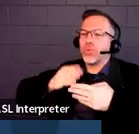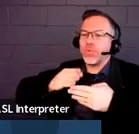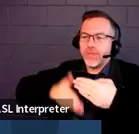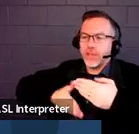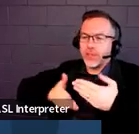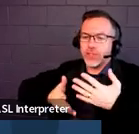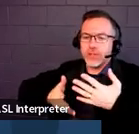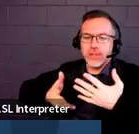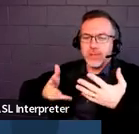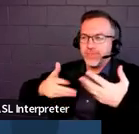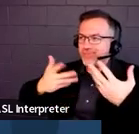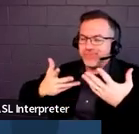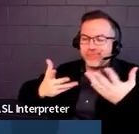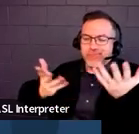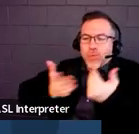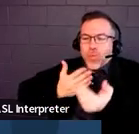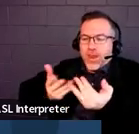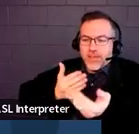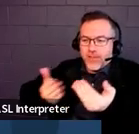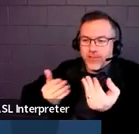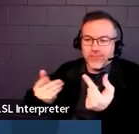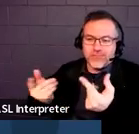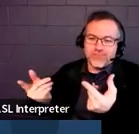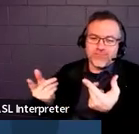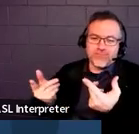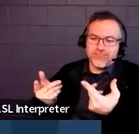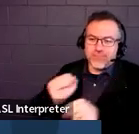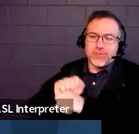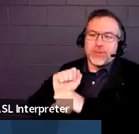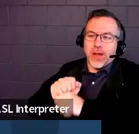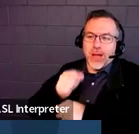whatever activity it is that you have assigned to them.